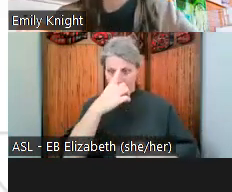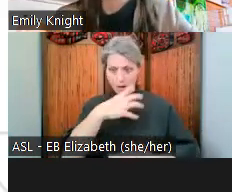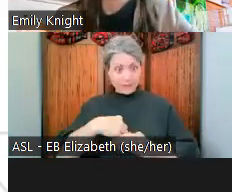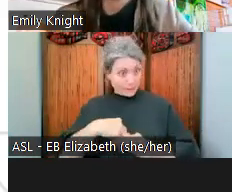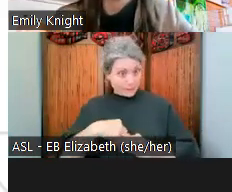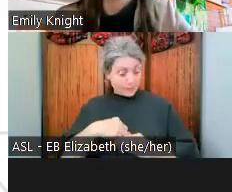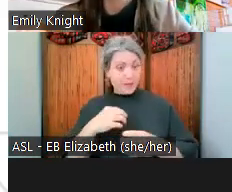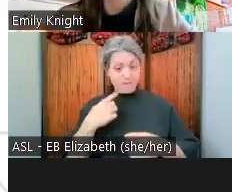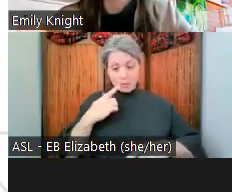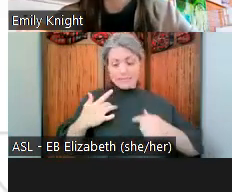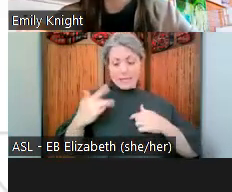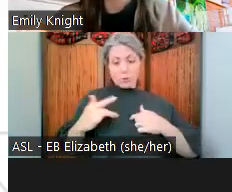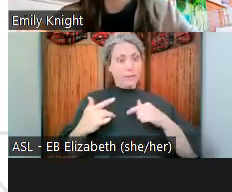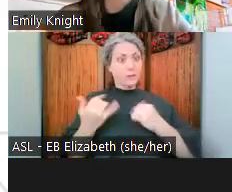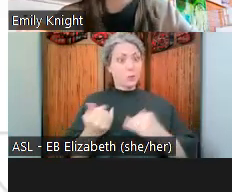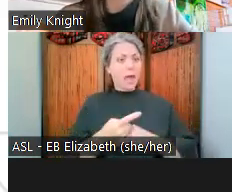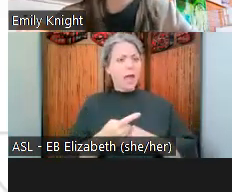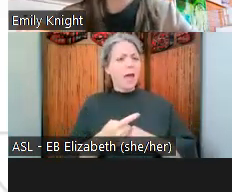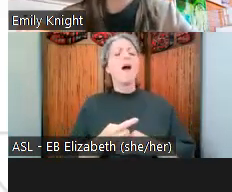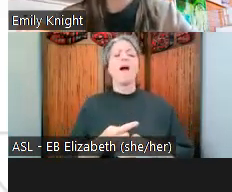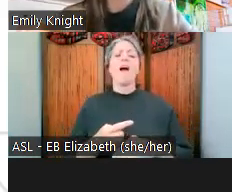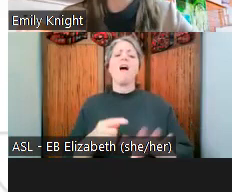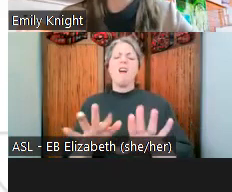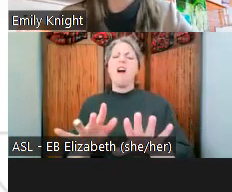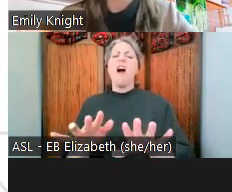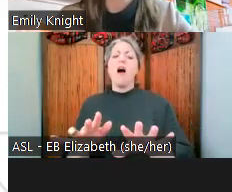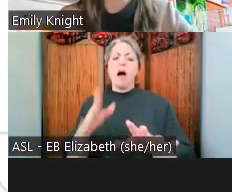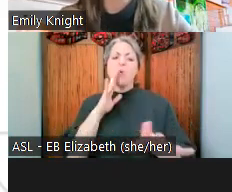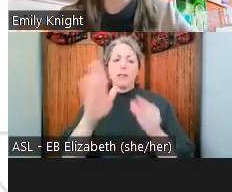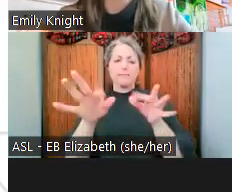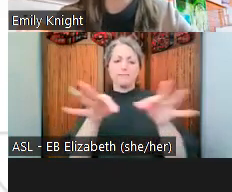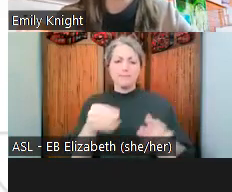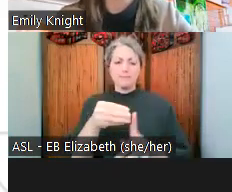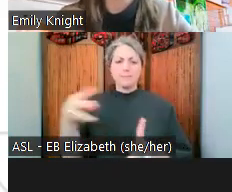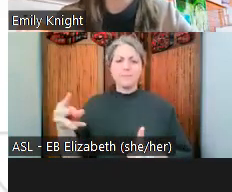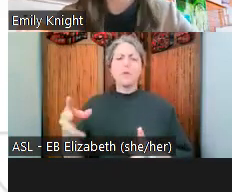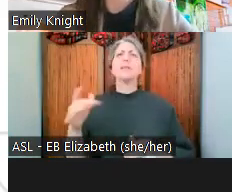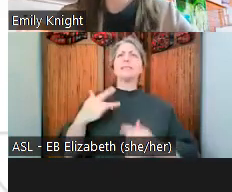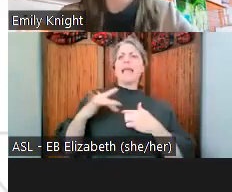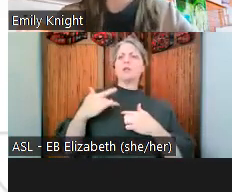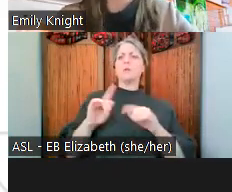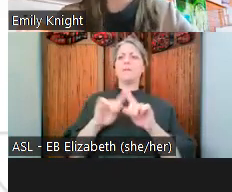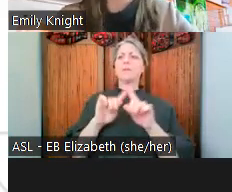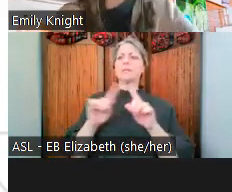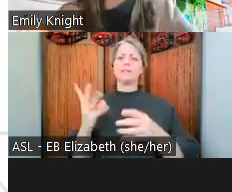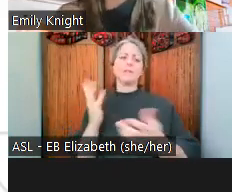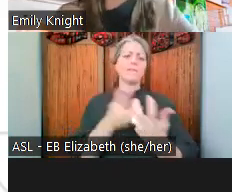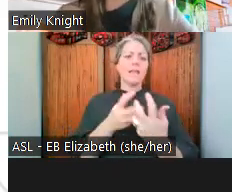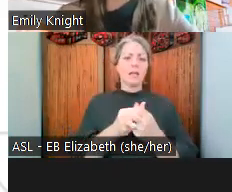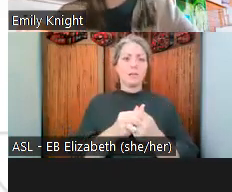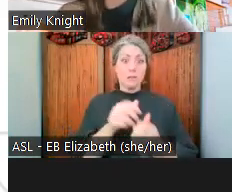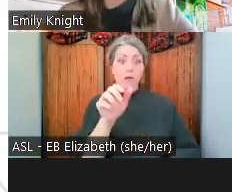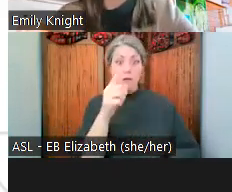question, we need to think about where sensory differences fit into our understanding of autism as a whole. And so you may